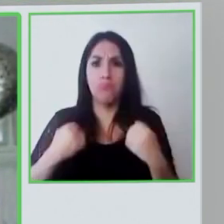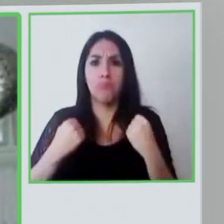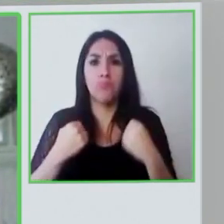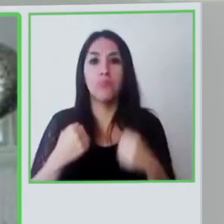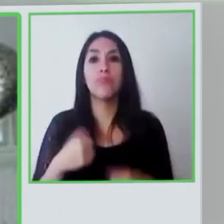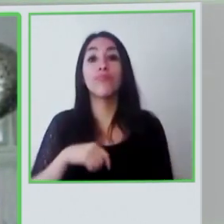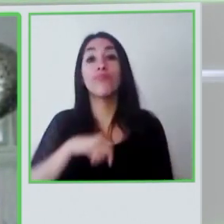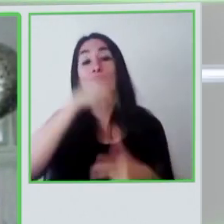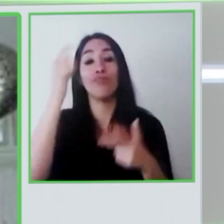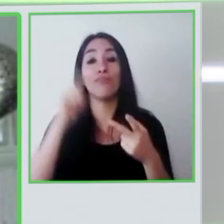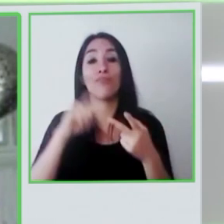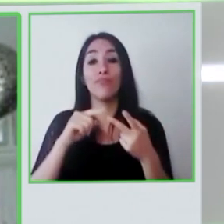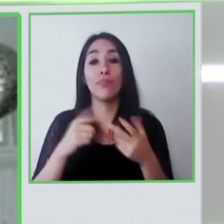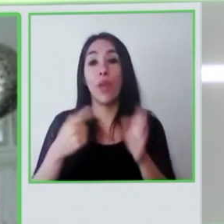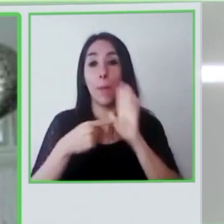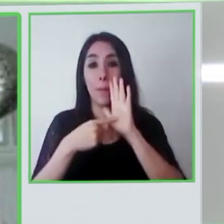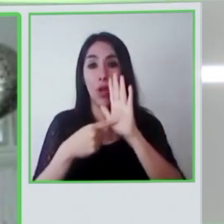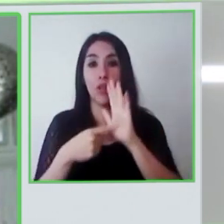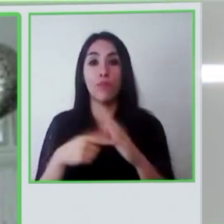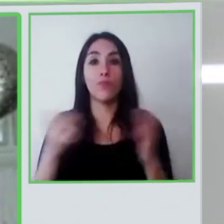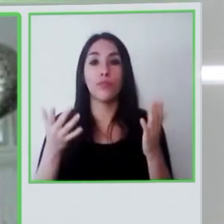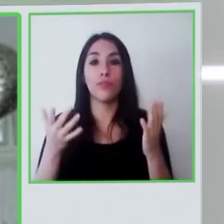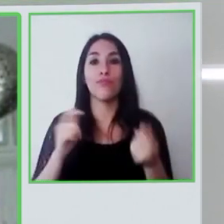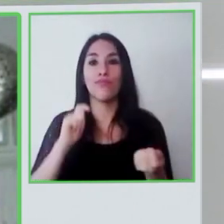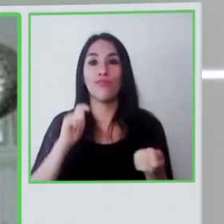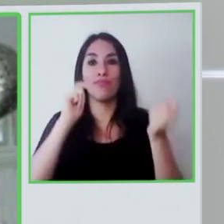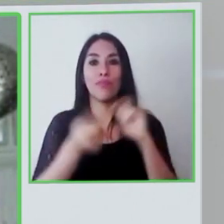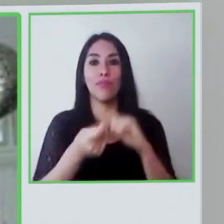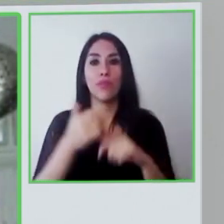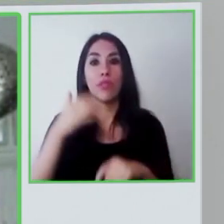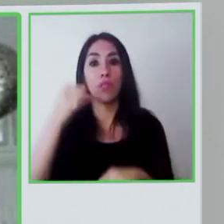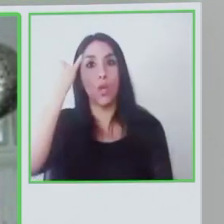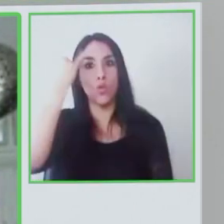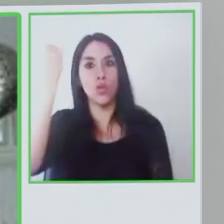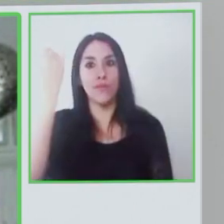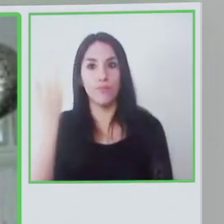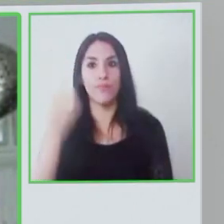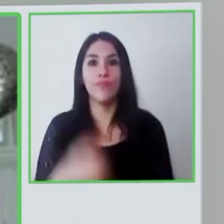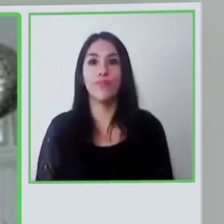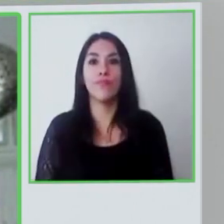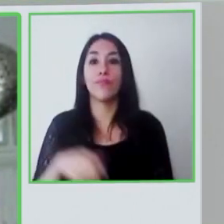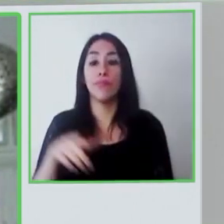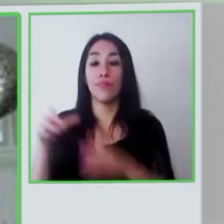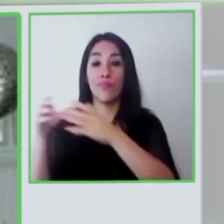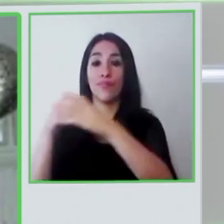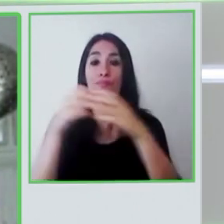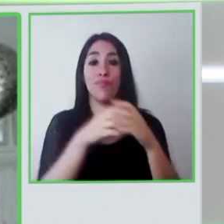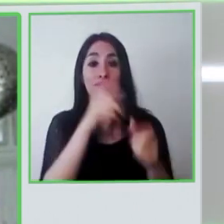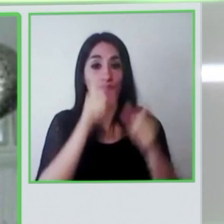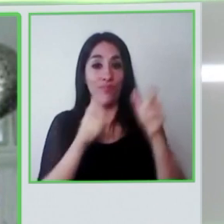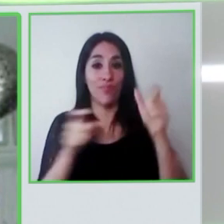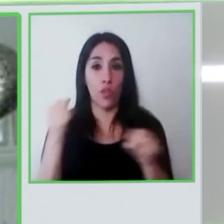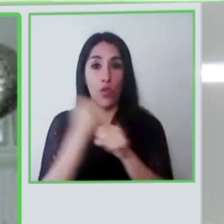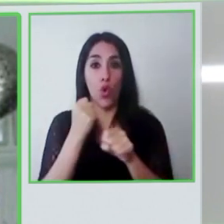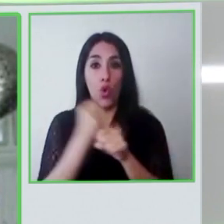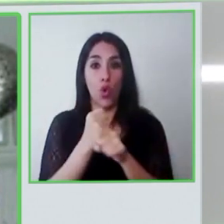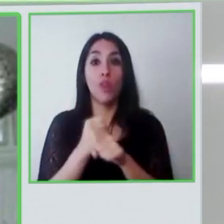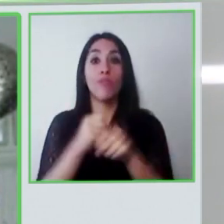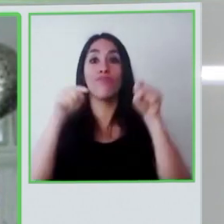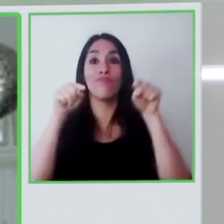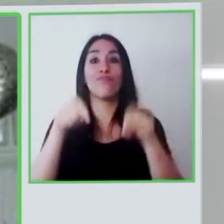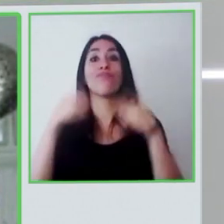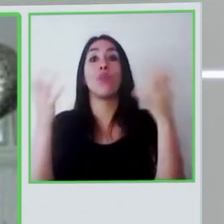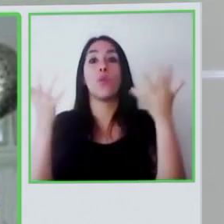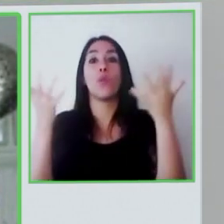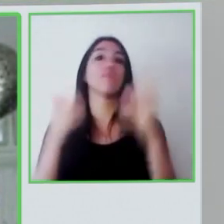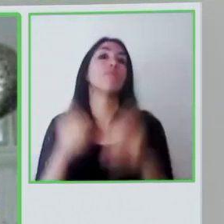The second example of a practical change in an employee group has to deal with improving